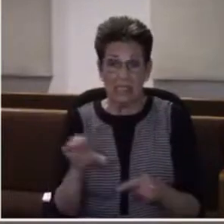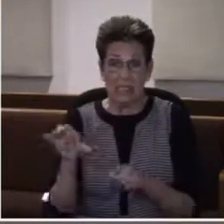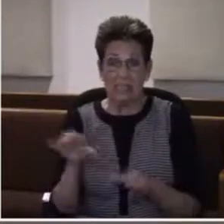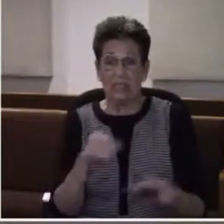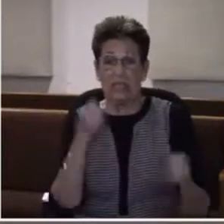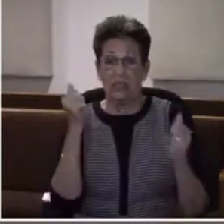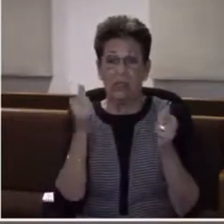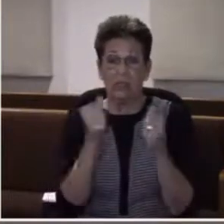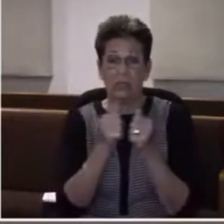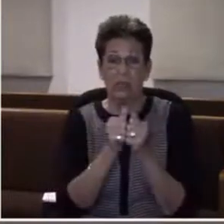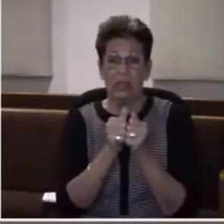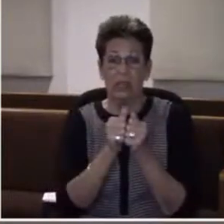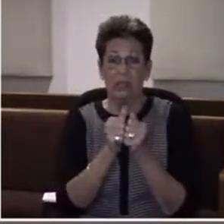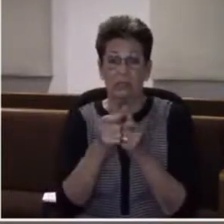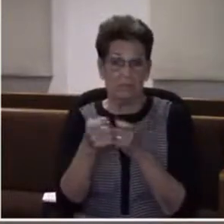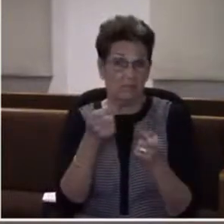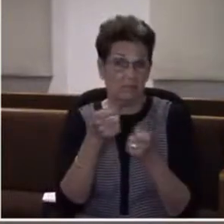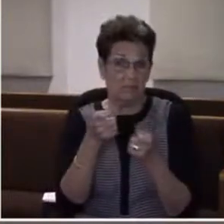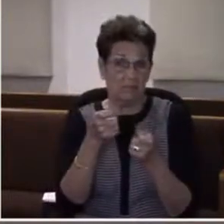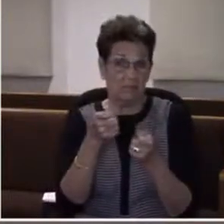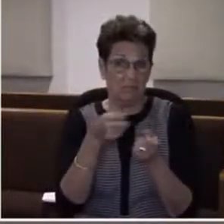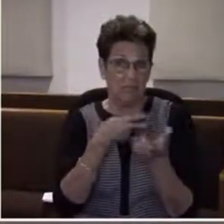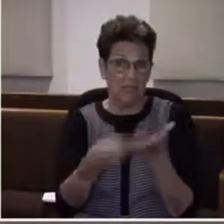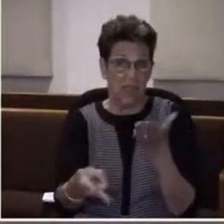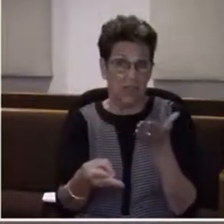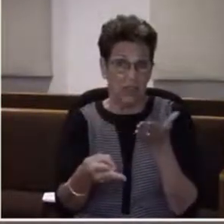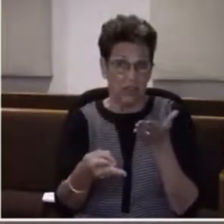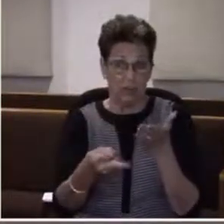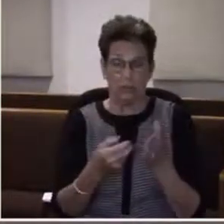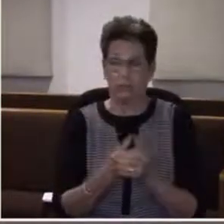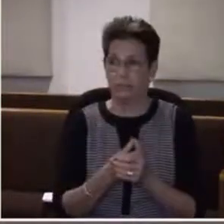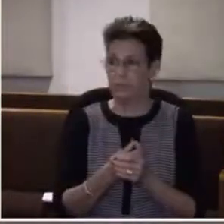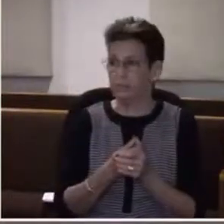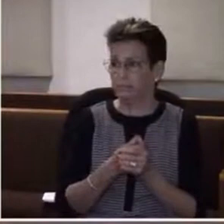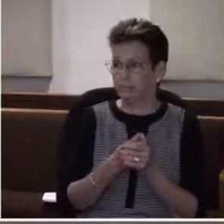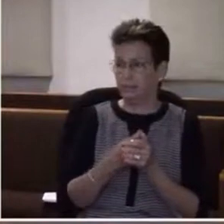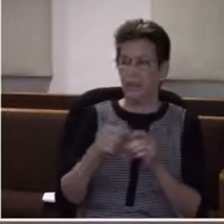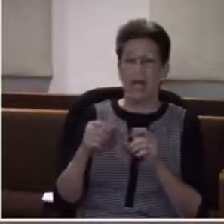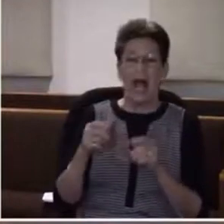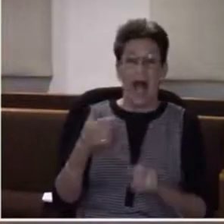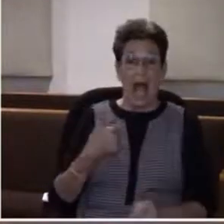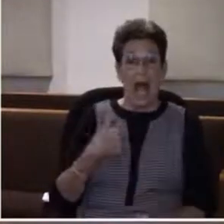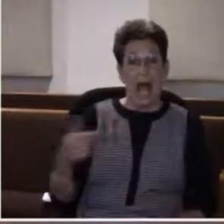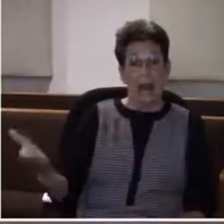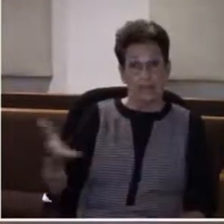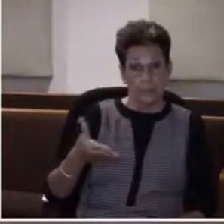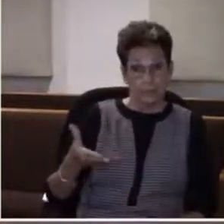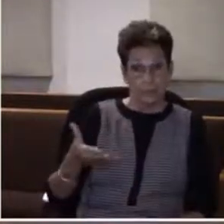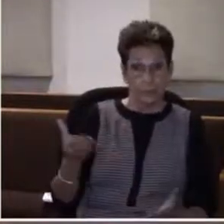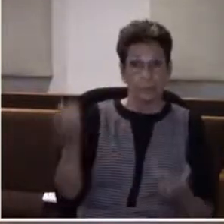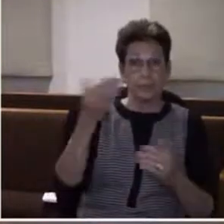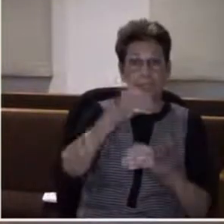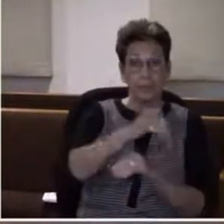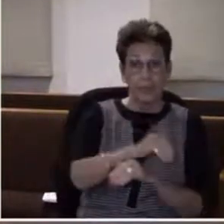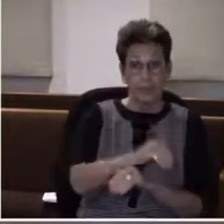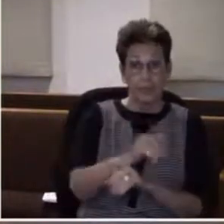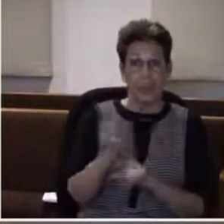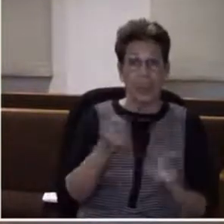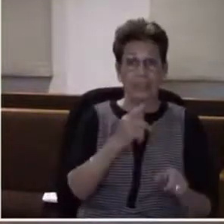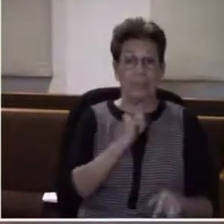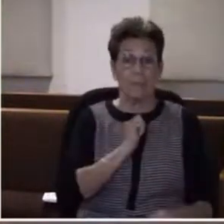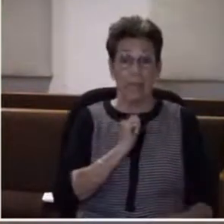Horrific failure. I'm here tonight as a pastor addressing people that love God.